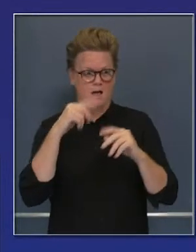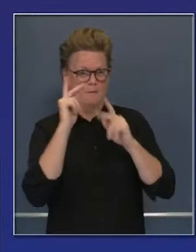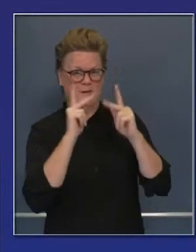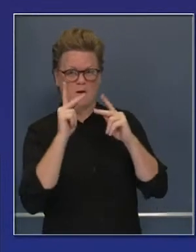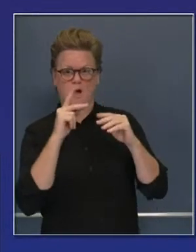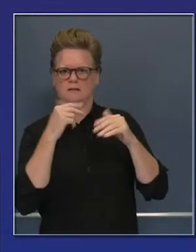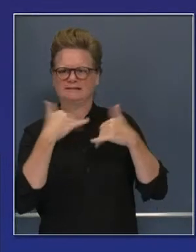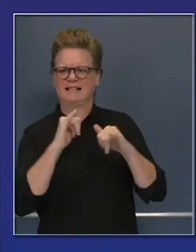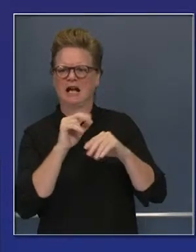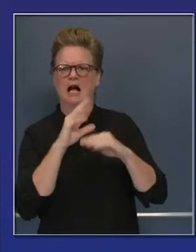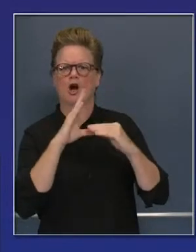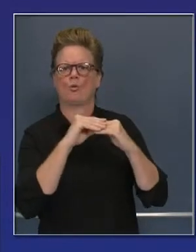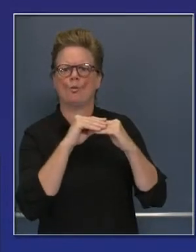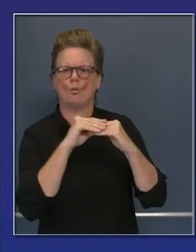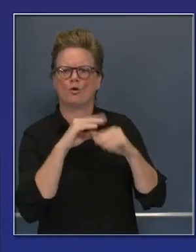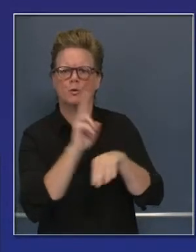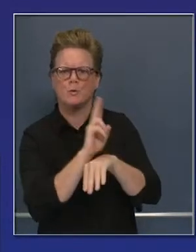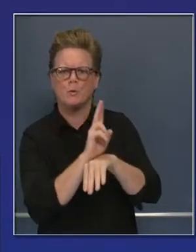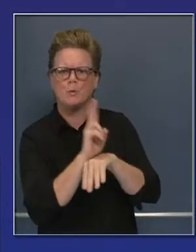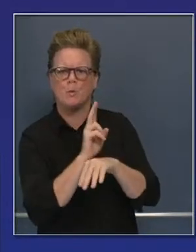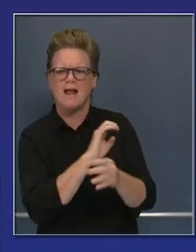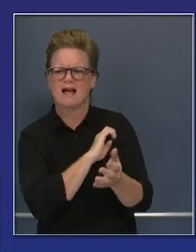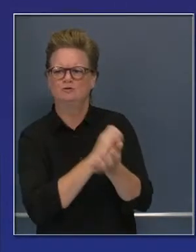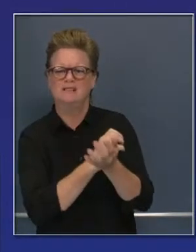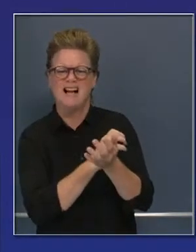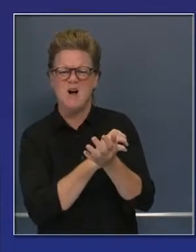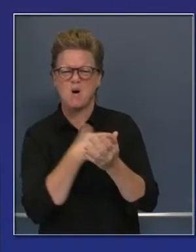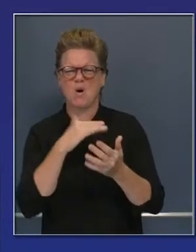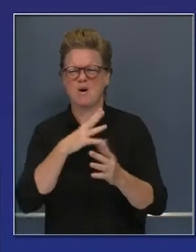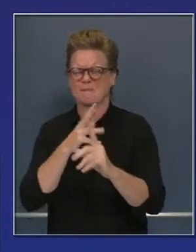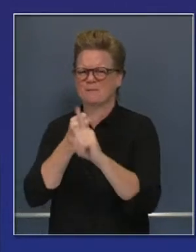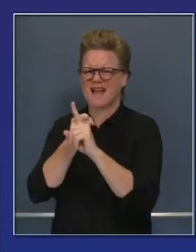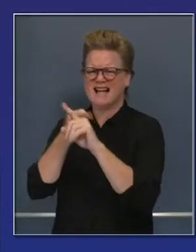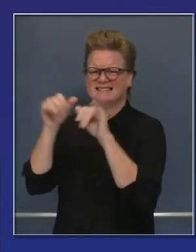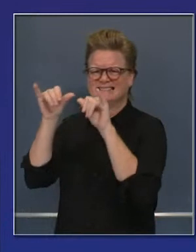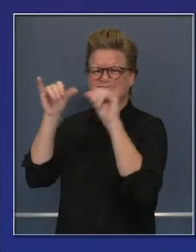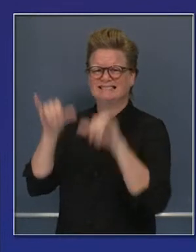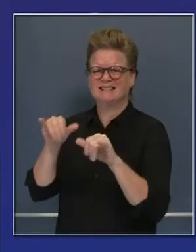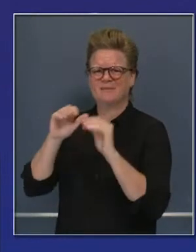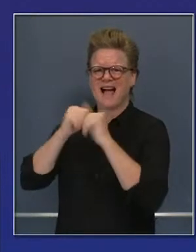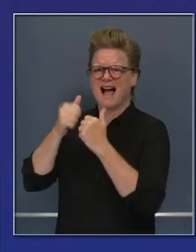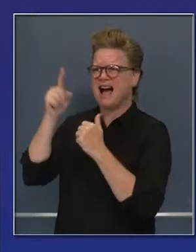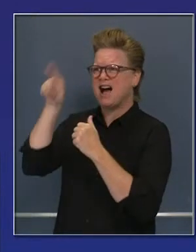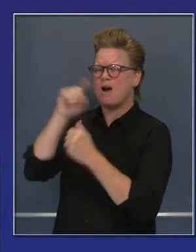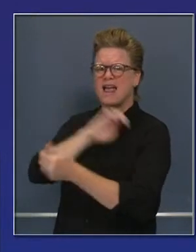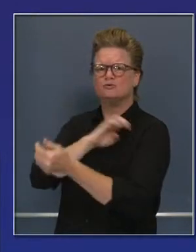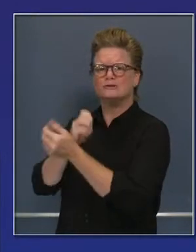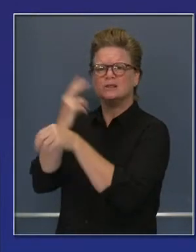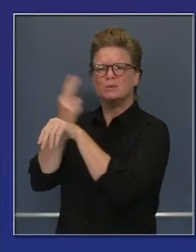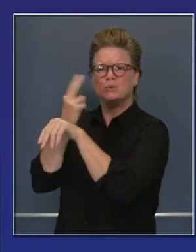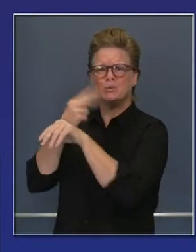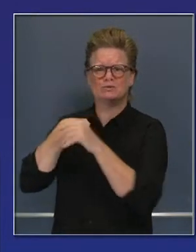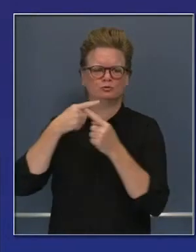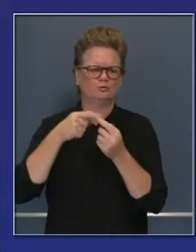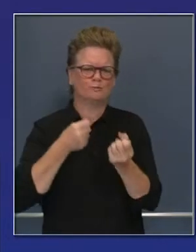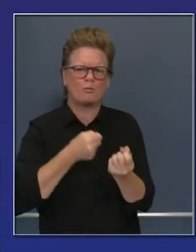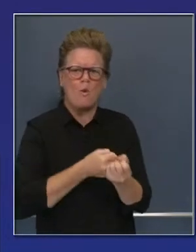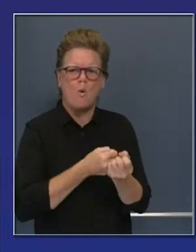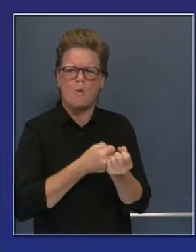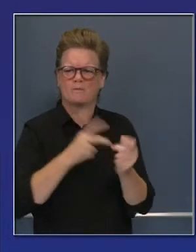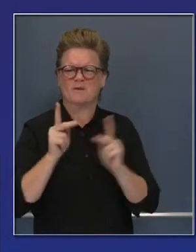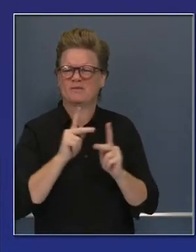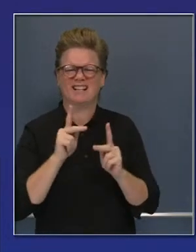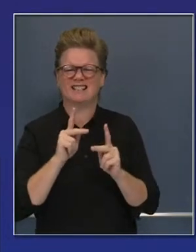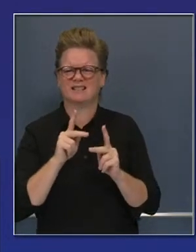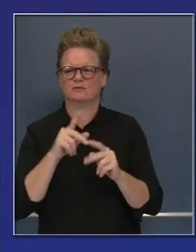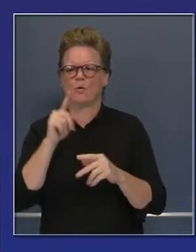supply in our distribution system, that we averaged during the summer months about 38,000 megawatts